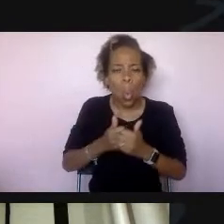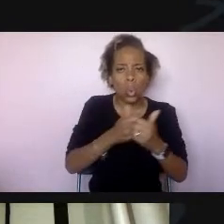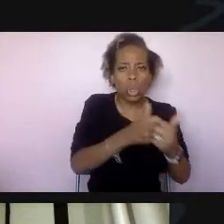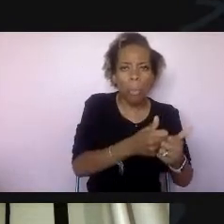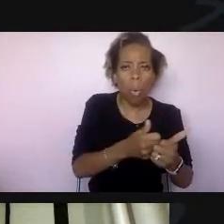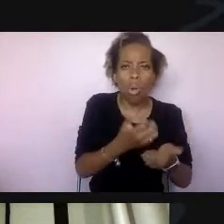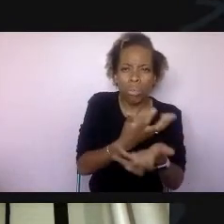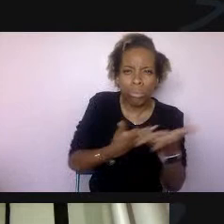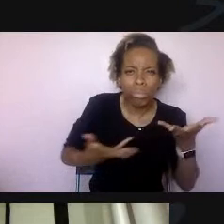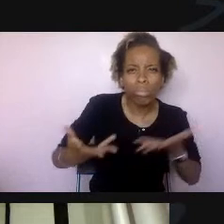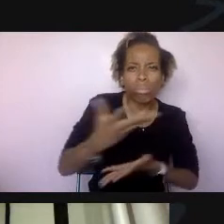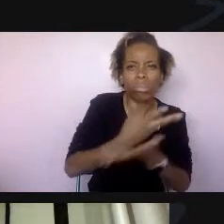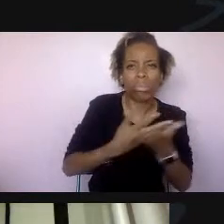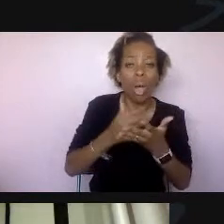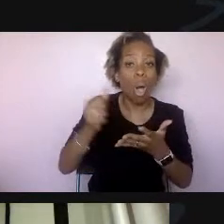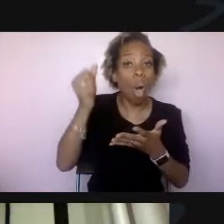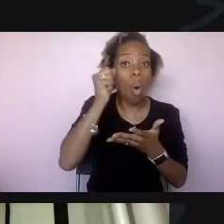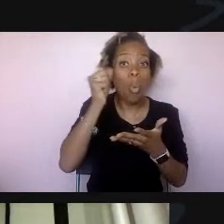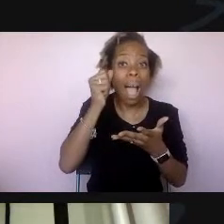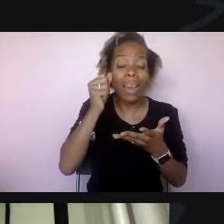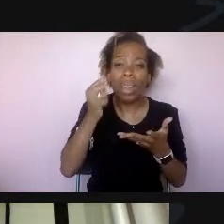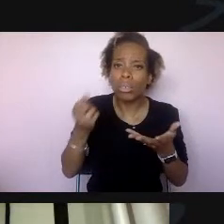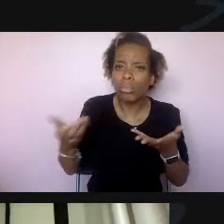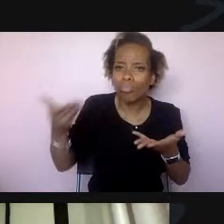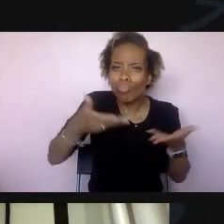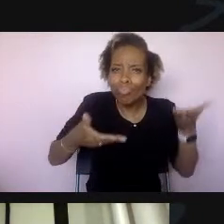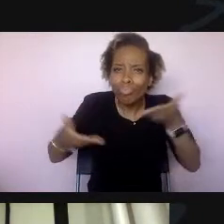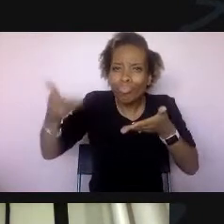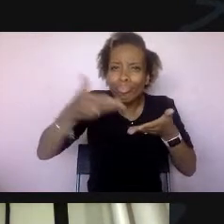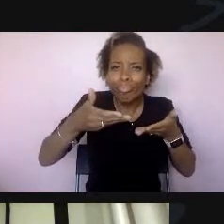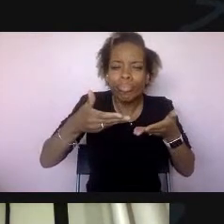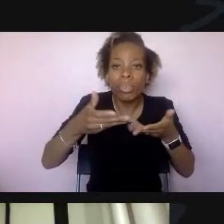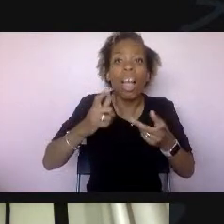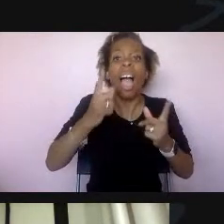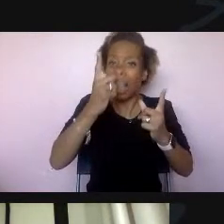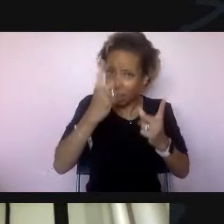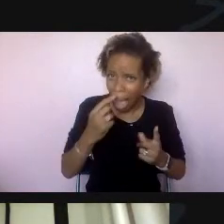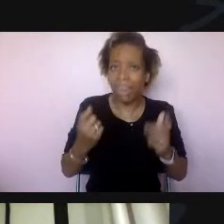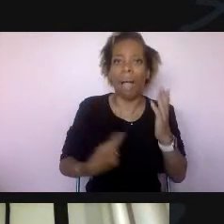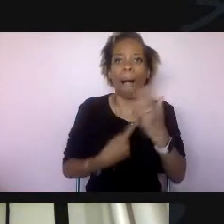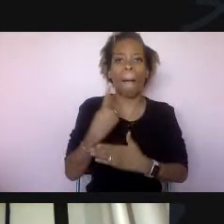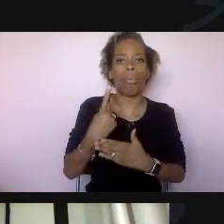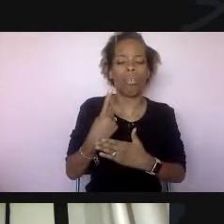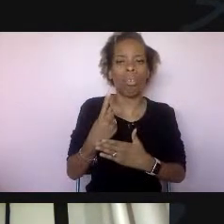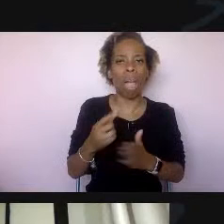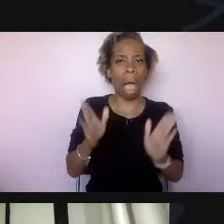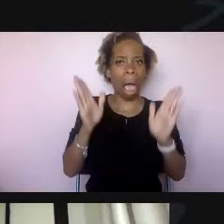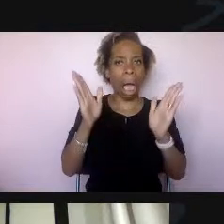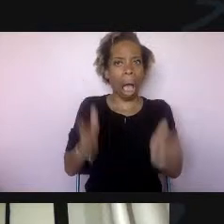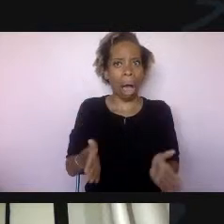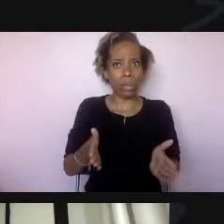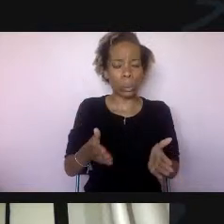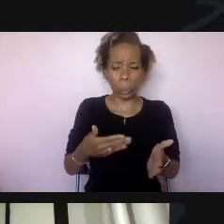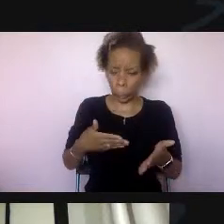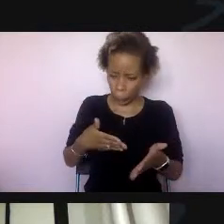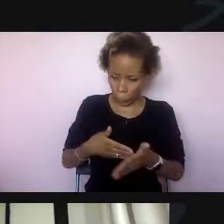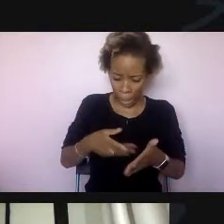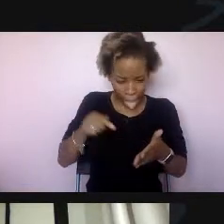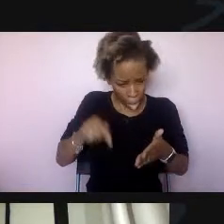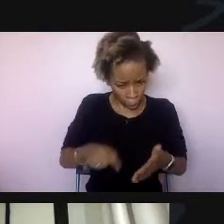dialogue, awareness raising, etc., can effectively be done and not just stop at whatever